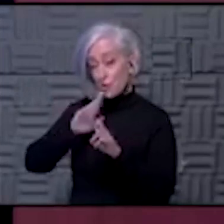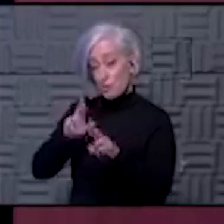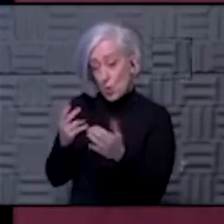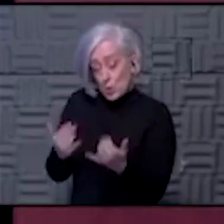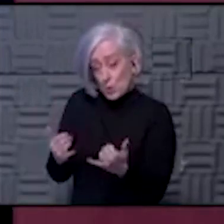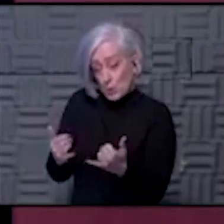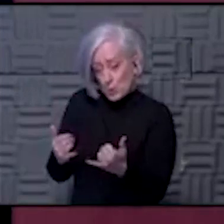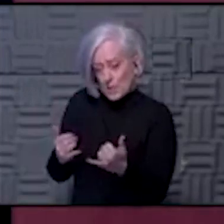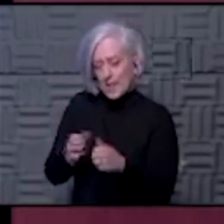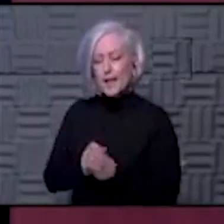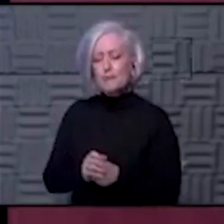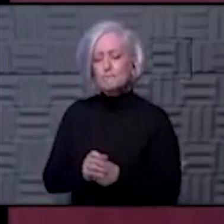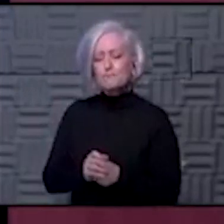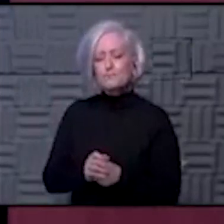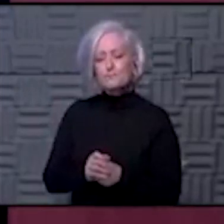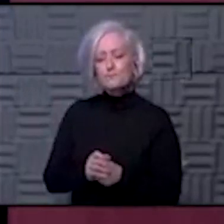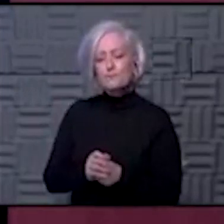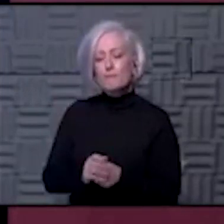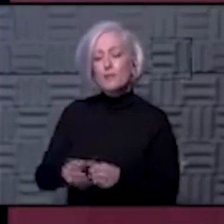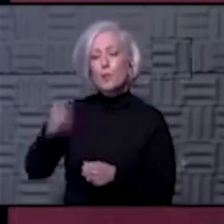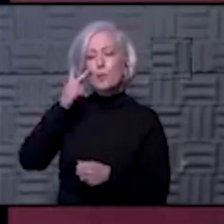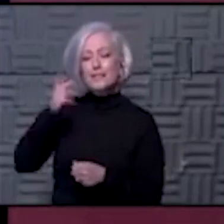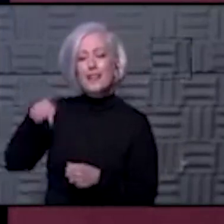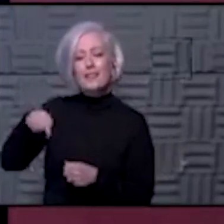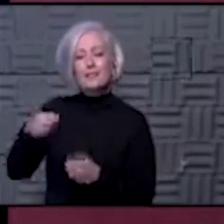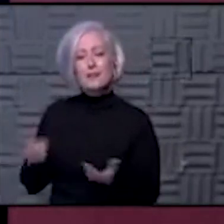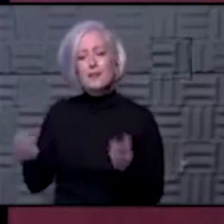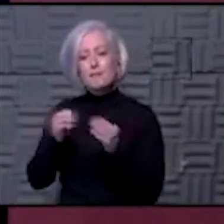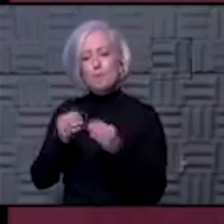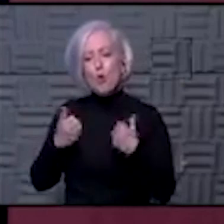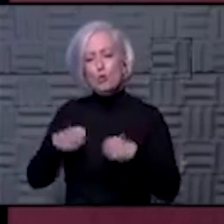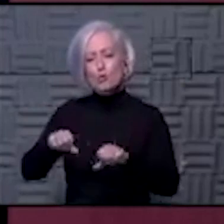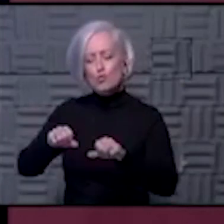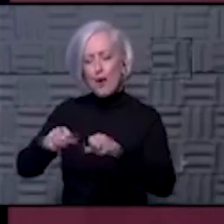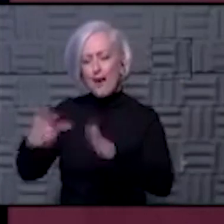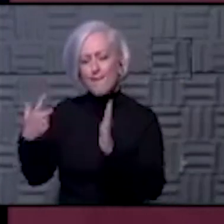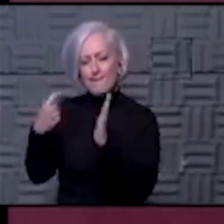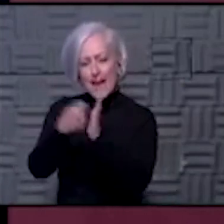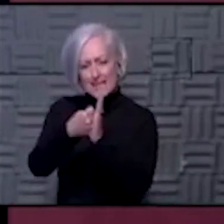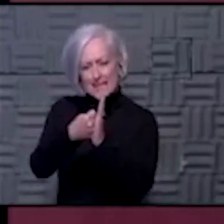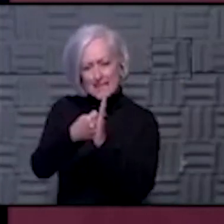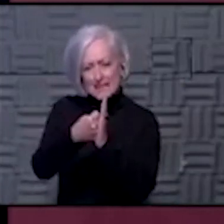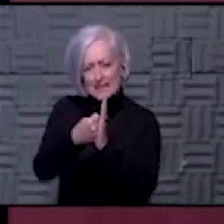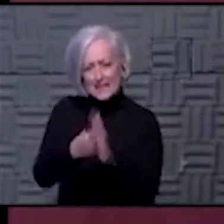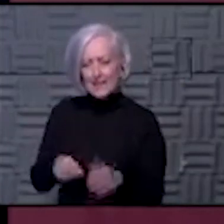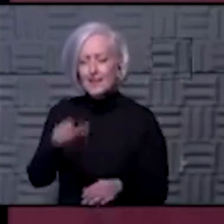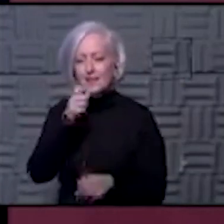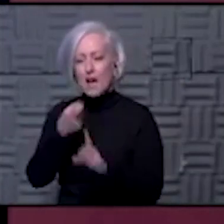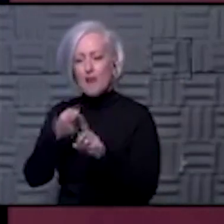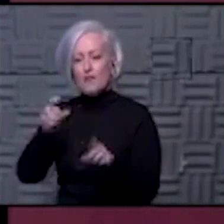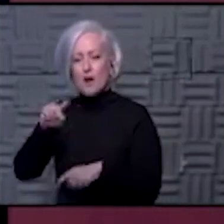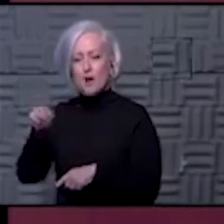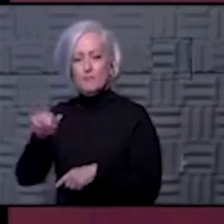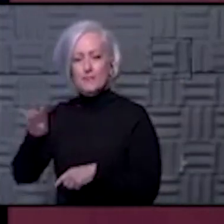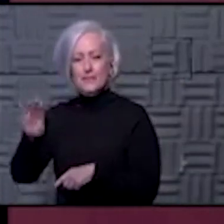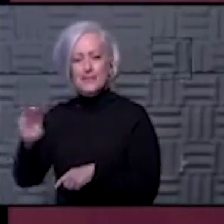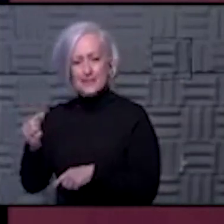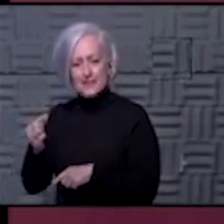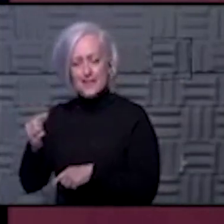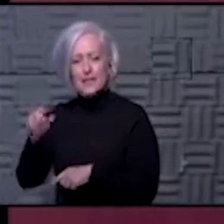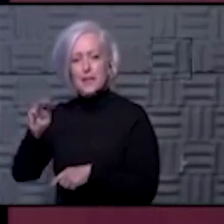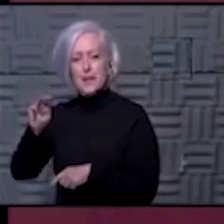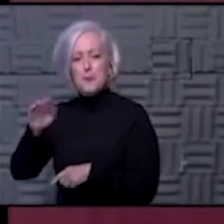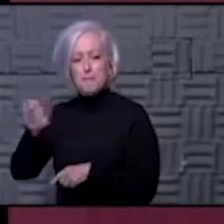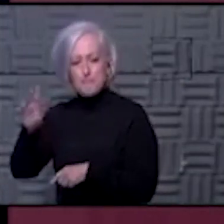Specifically, the idea that this is a more tried and true type of vaccine, not based on the gene-based technology that Moderna